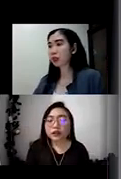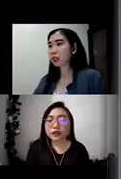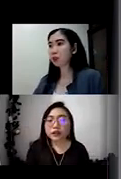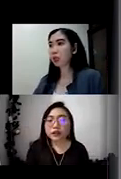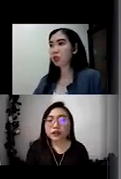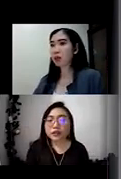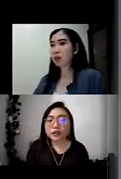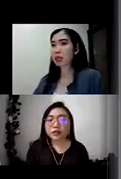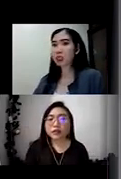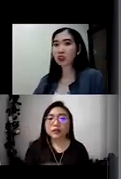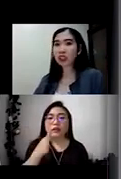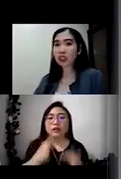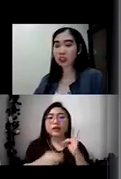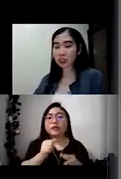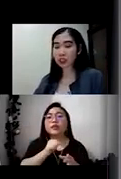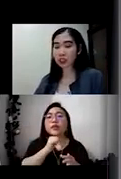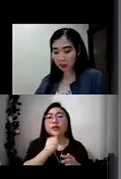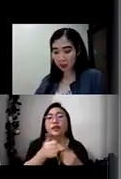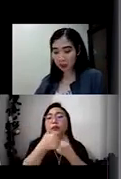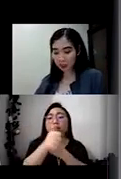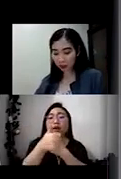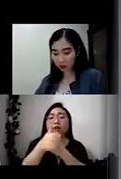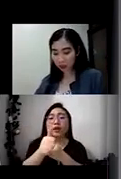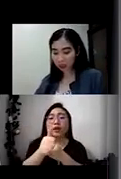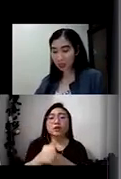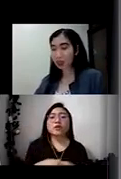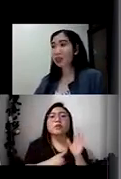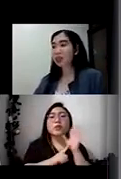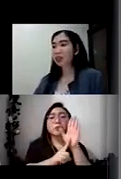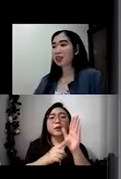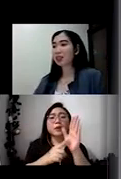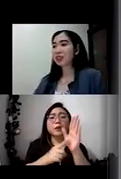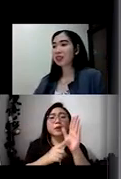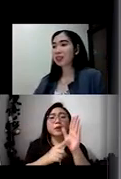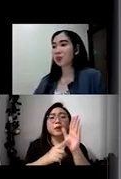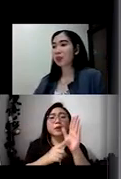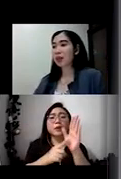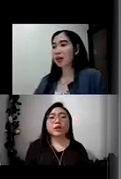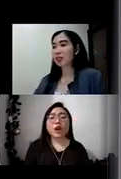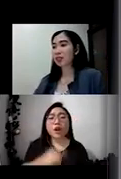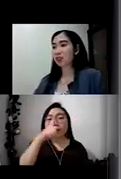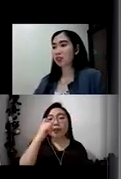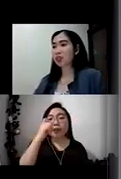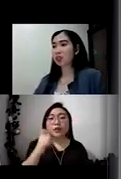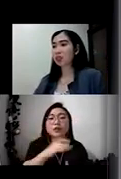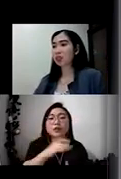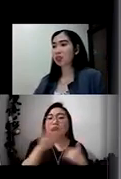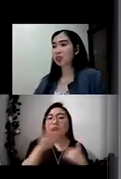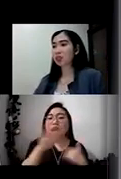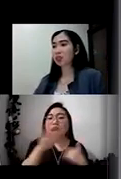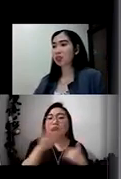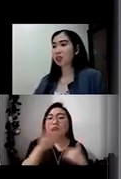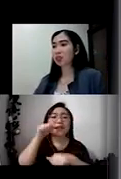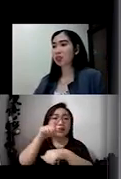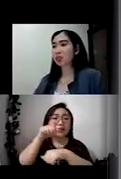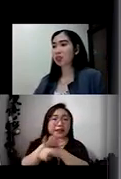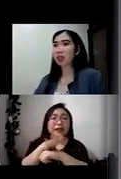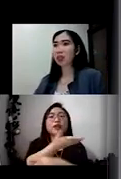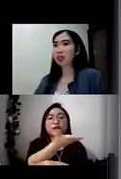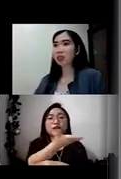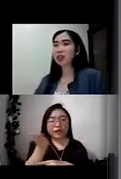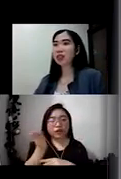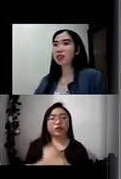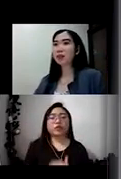if hindi po kayo makasunod dito sa mga pinapakita ko kasi nandito po lahat ito and isi-send ko po ito sa inyo.